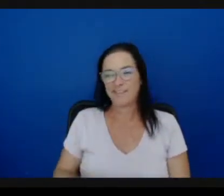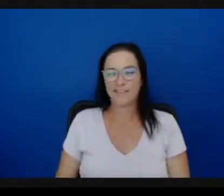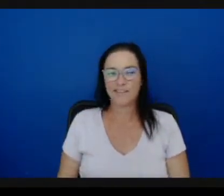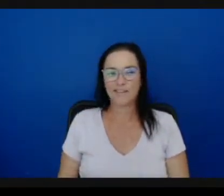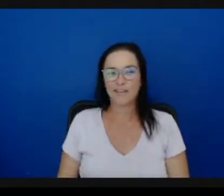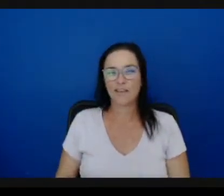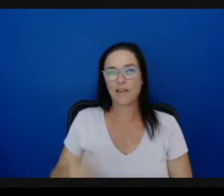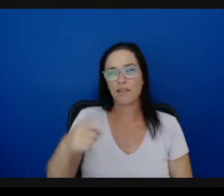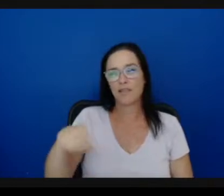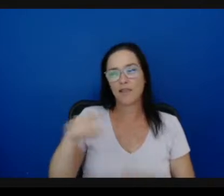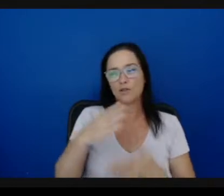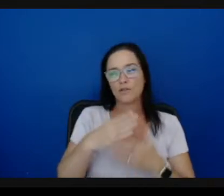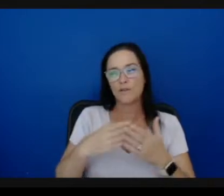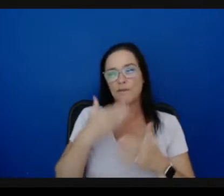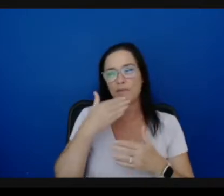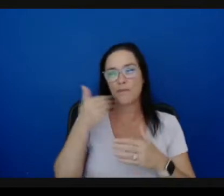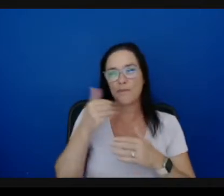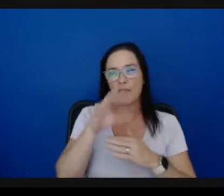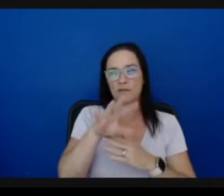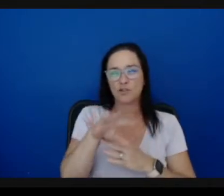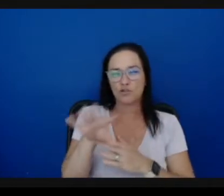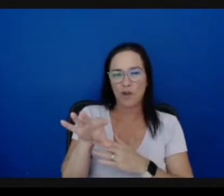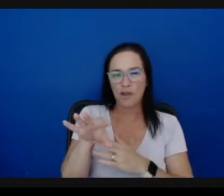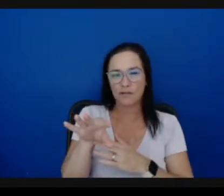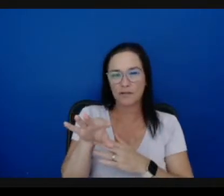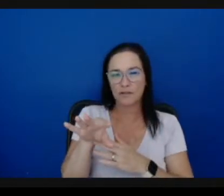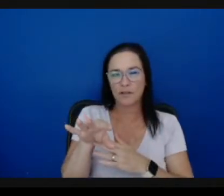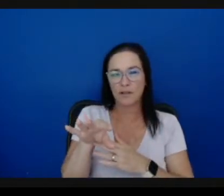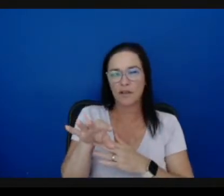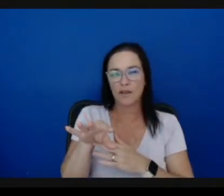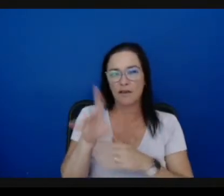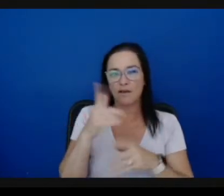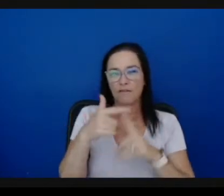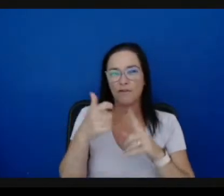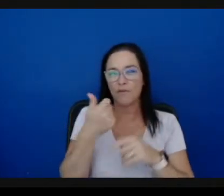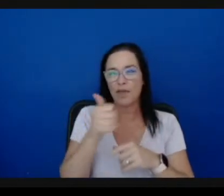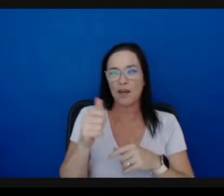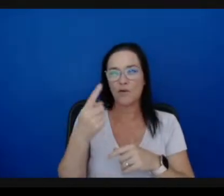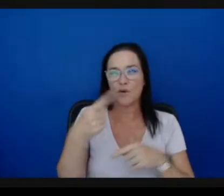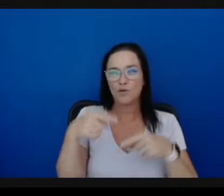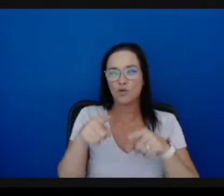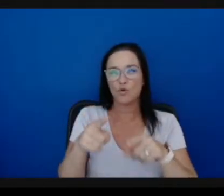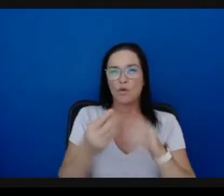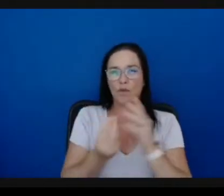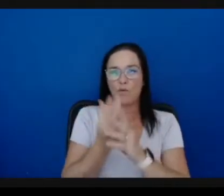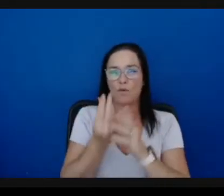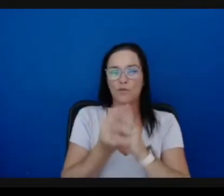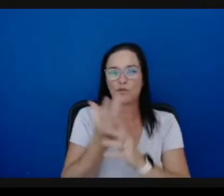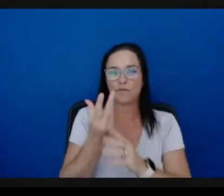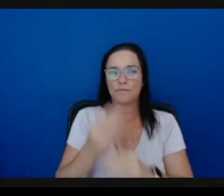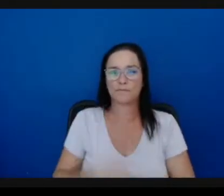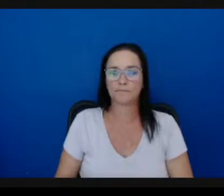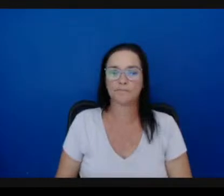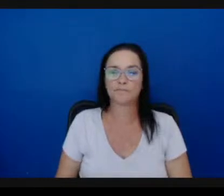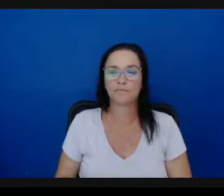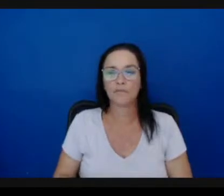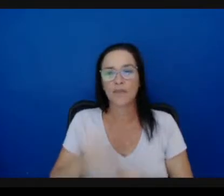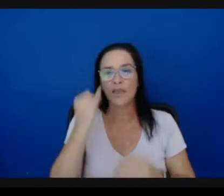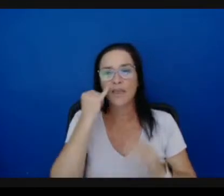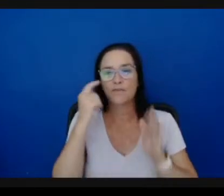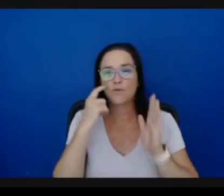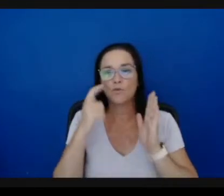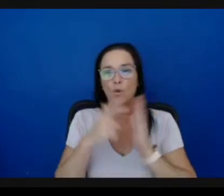These are some of the best shots taken by anyone during the eruption. If you will note